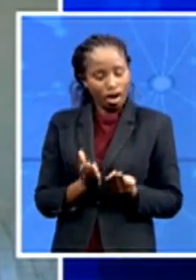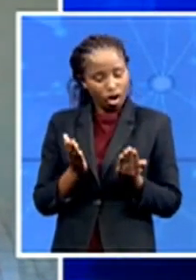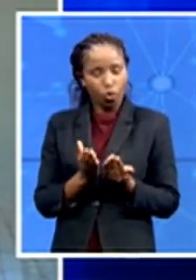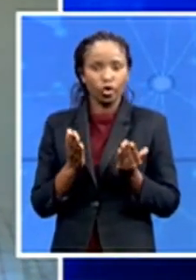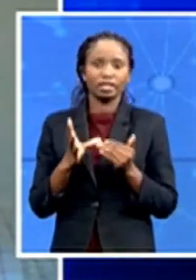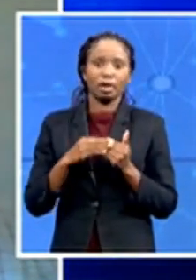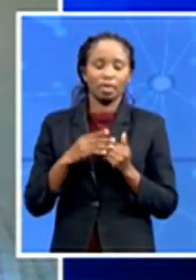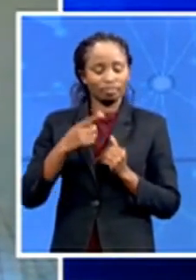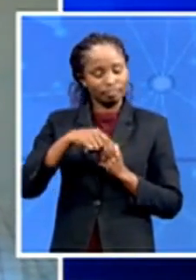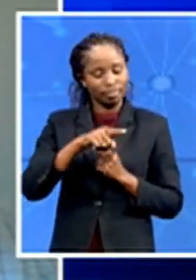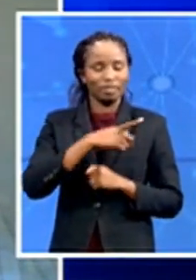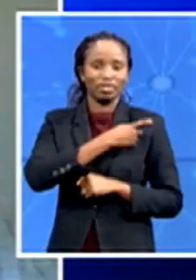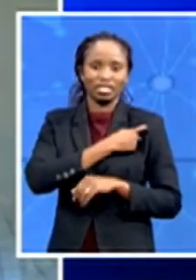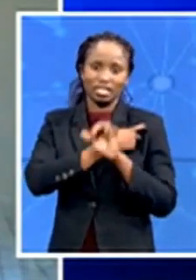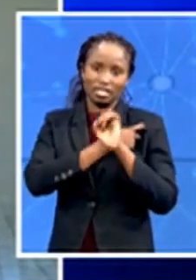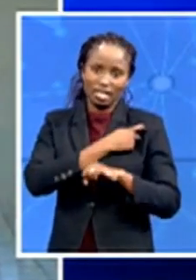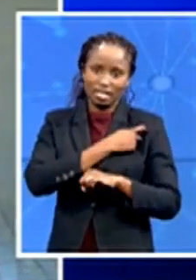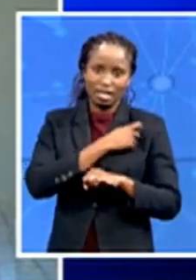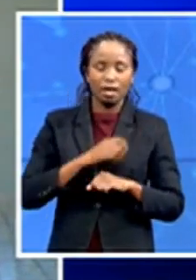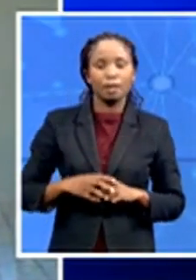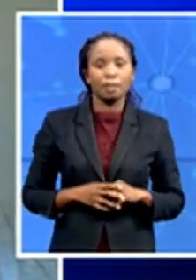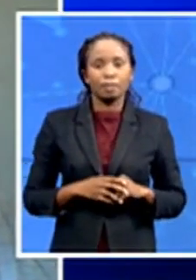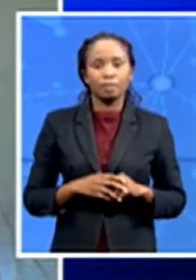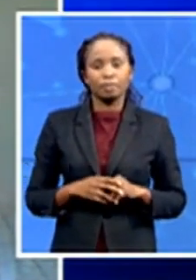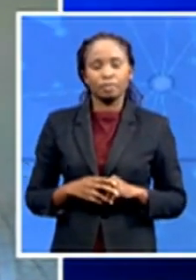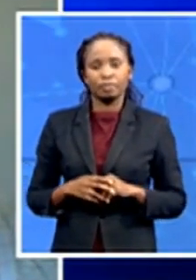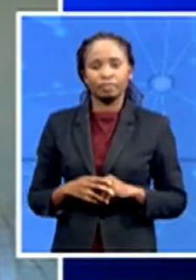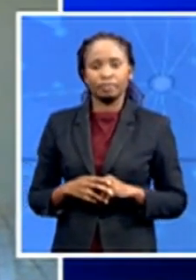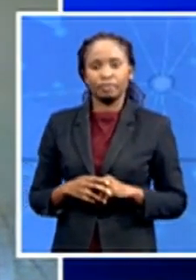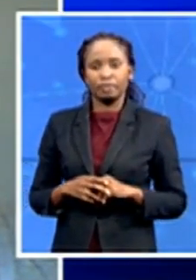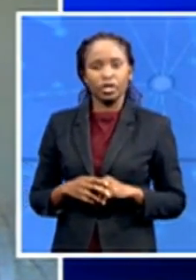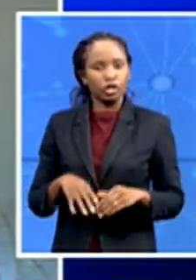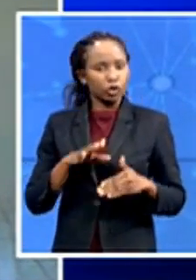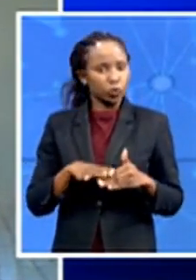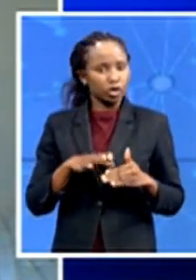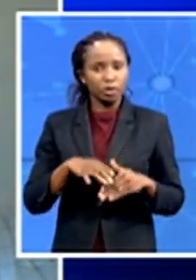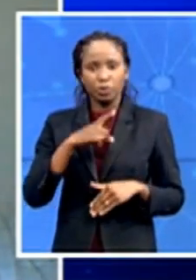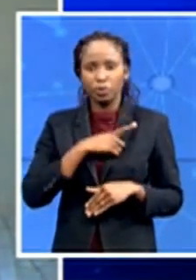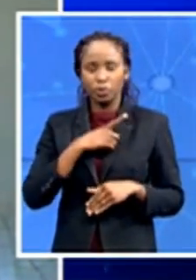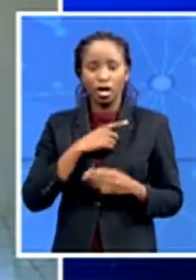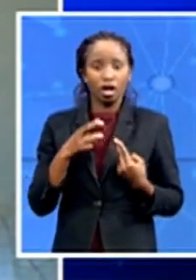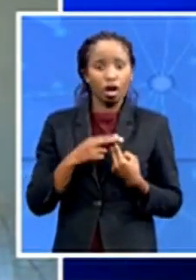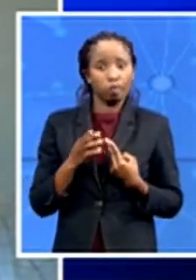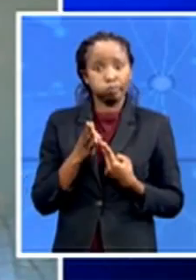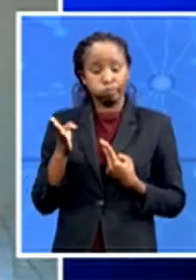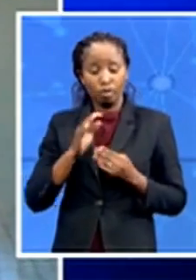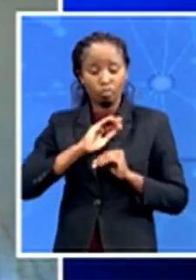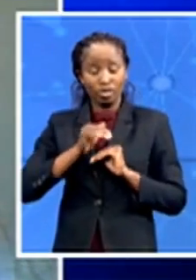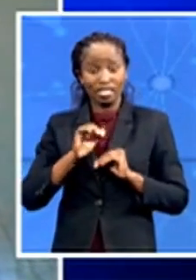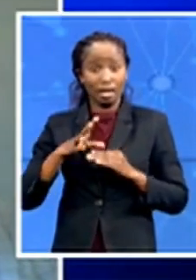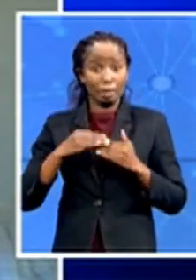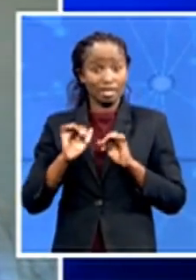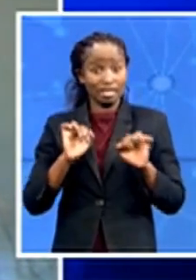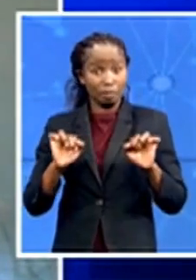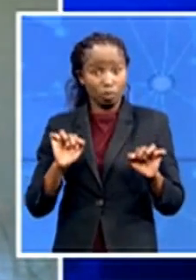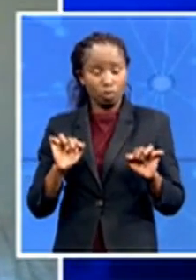Look, the only reason why unions exist is to protect their members. We're not going to allow our members to be victimized, which is why